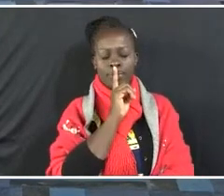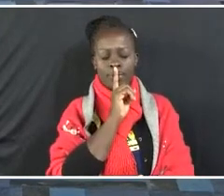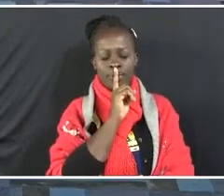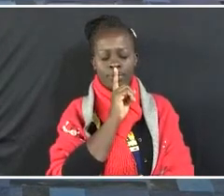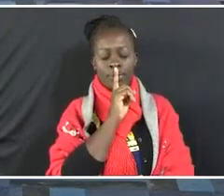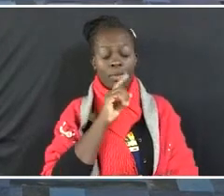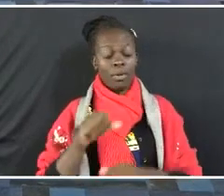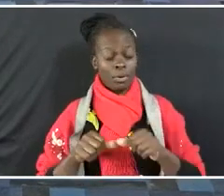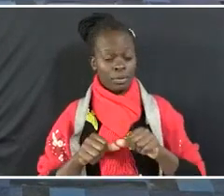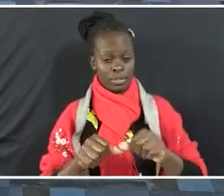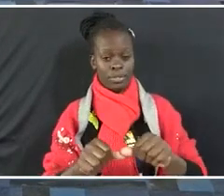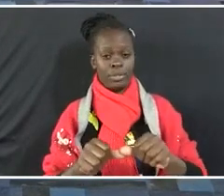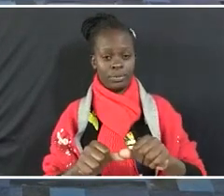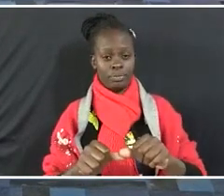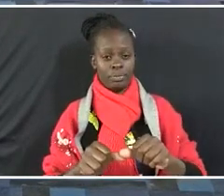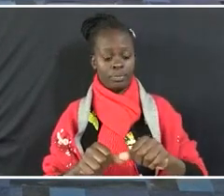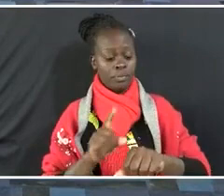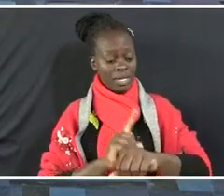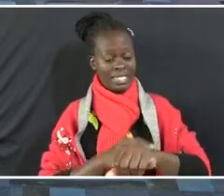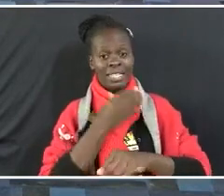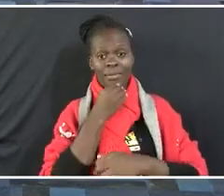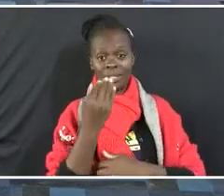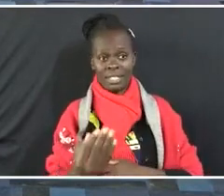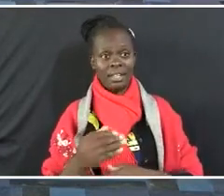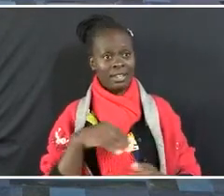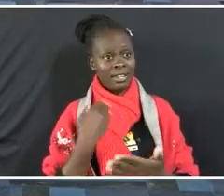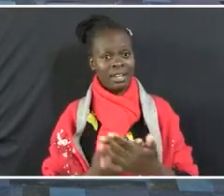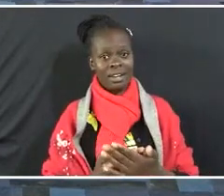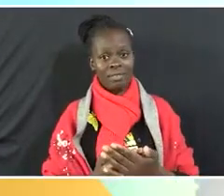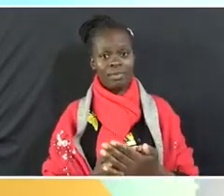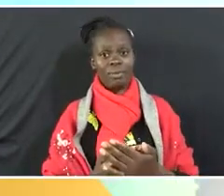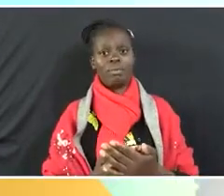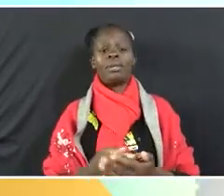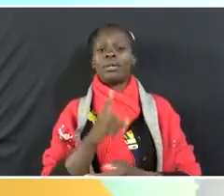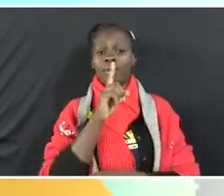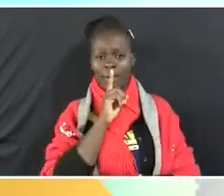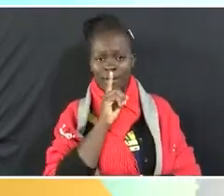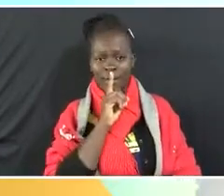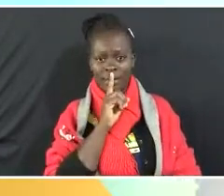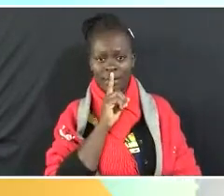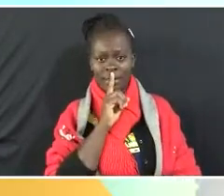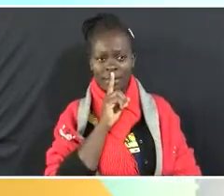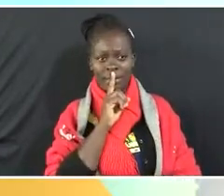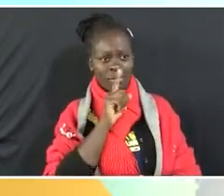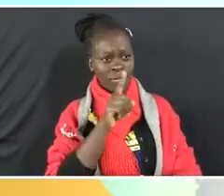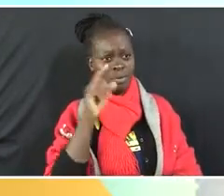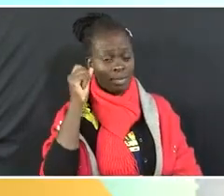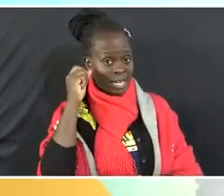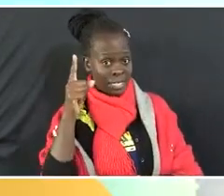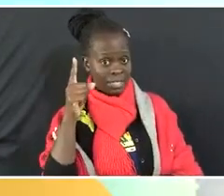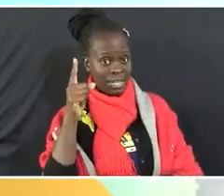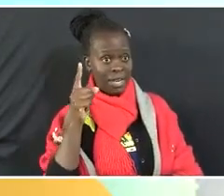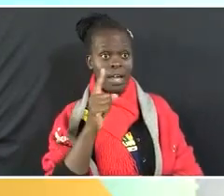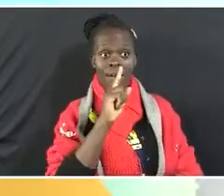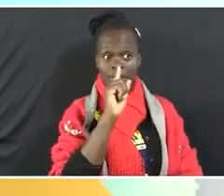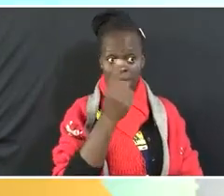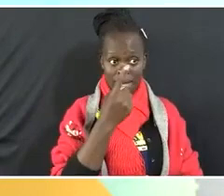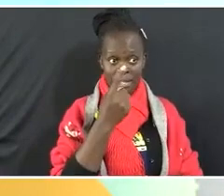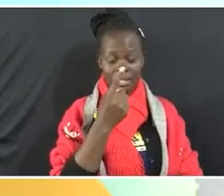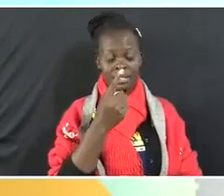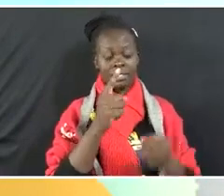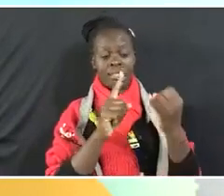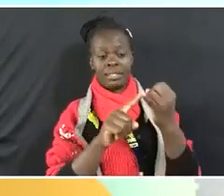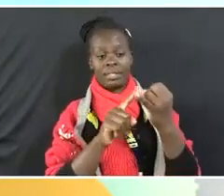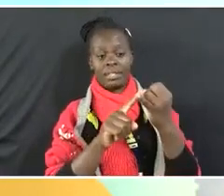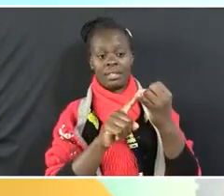When the young man came back home, please, when your son has come back home after misbehaving, don't keep